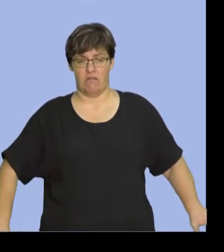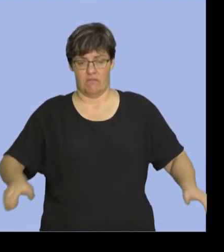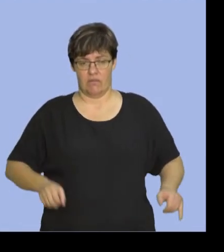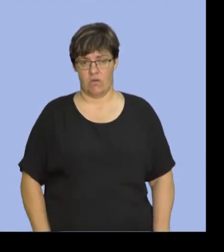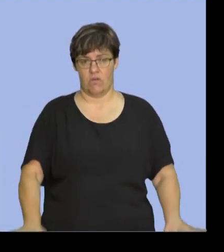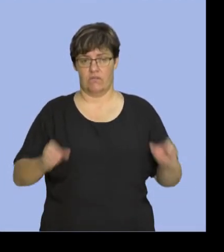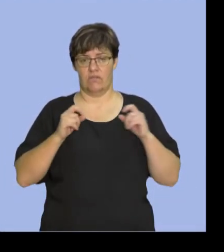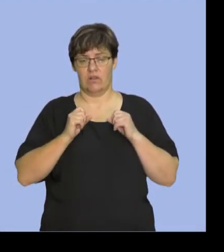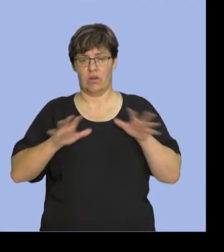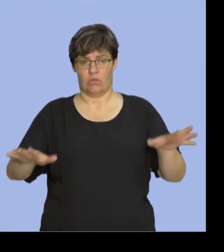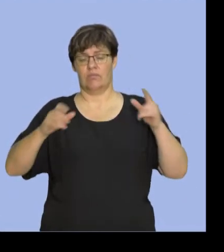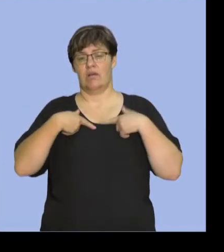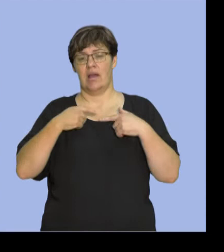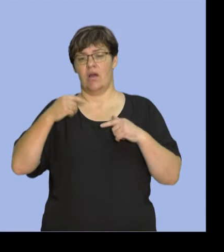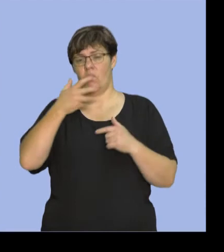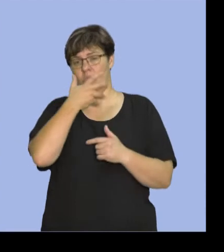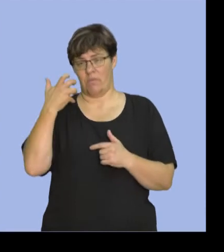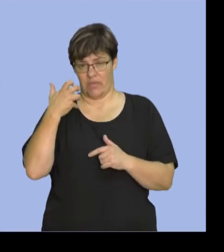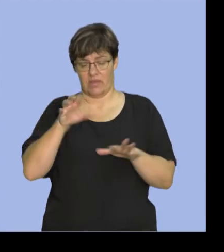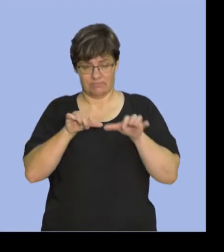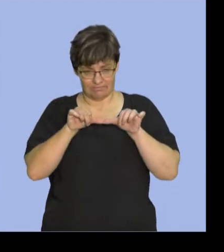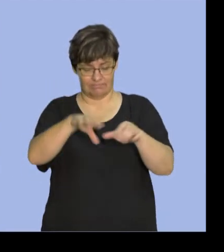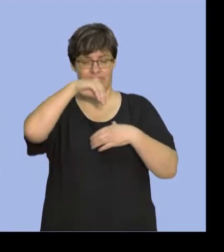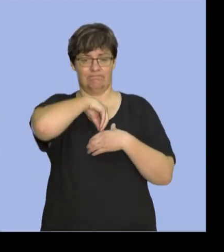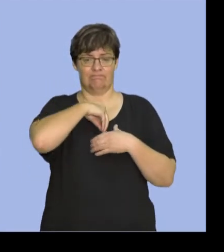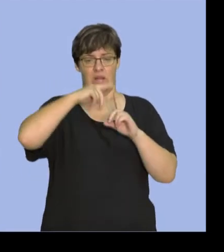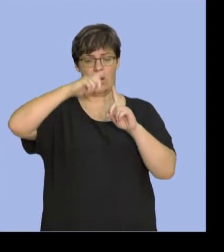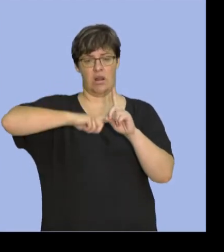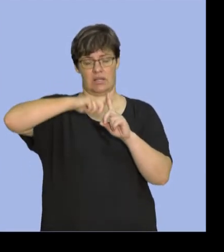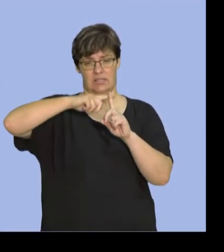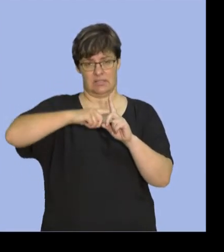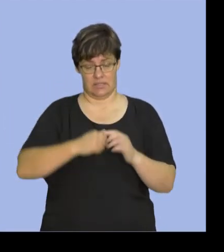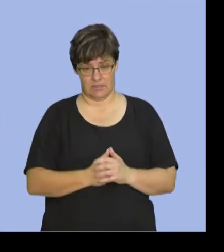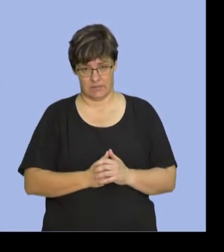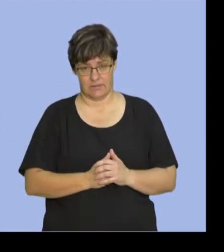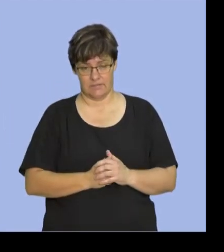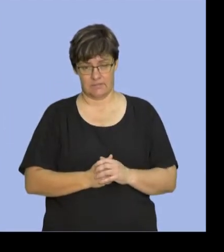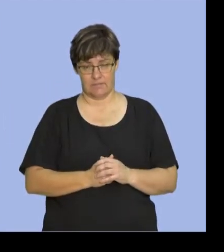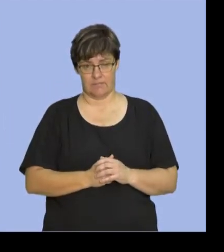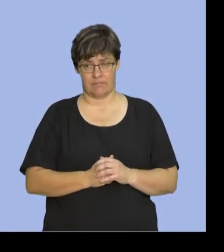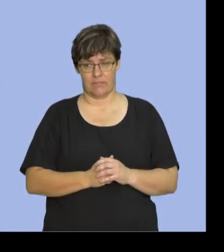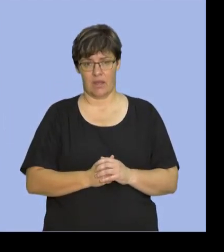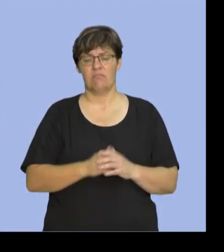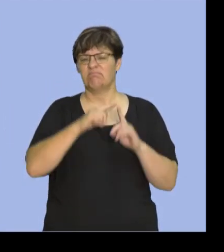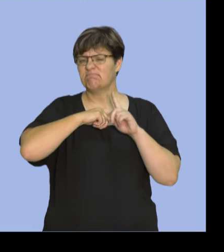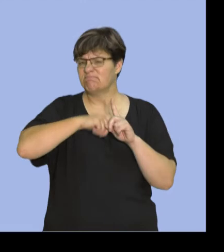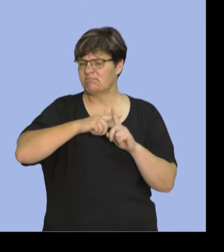now can lose some of that heat and maintain the core temperature at 37 degrees Celsius. So these